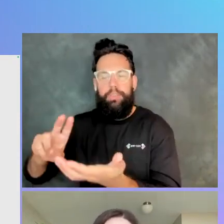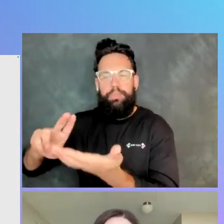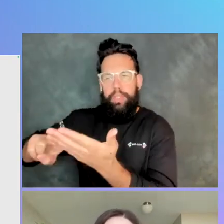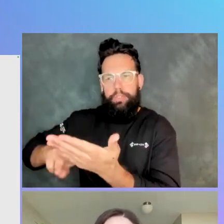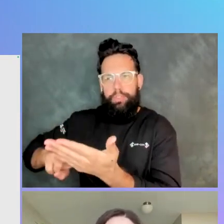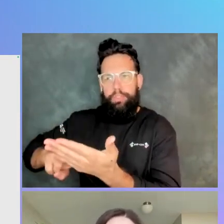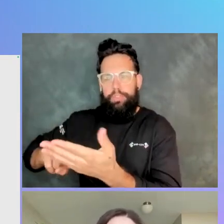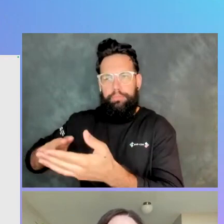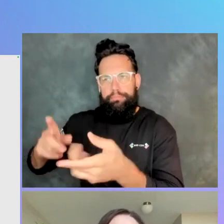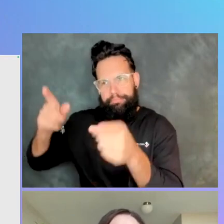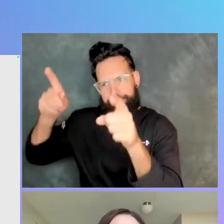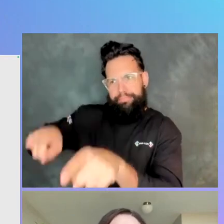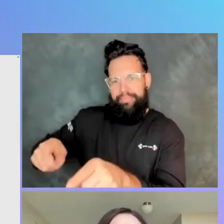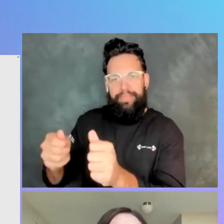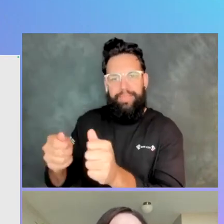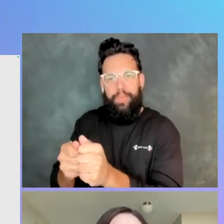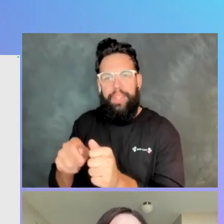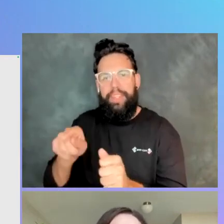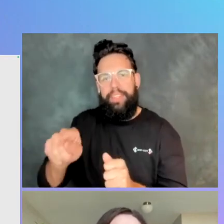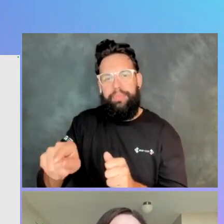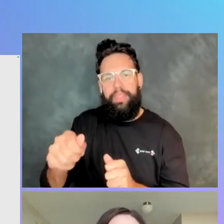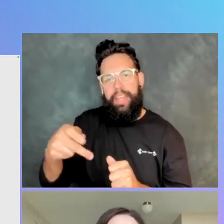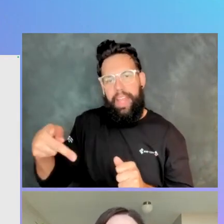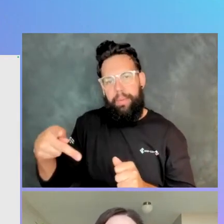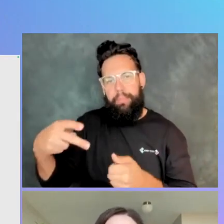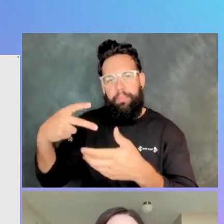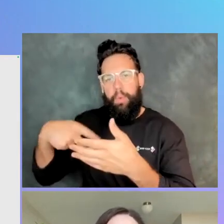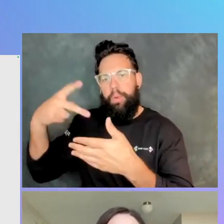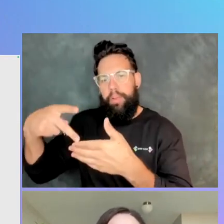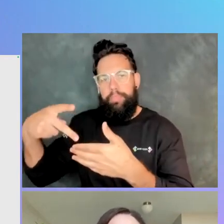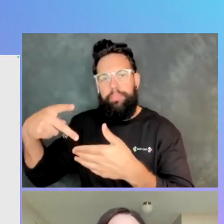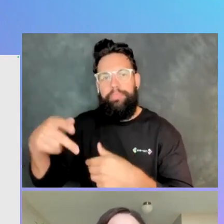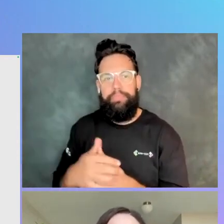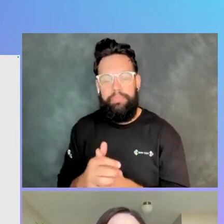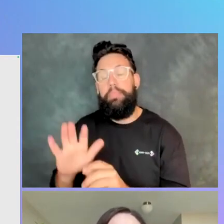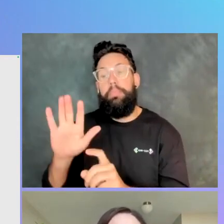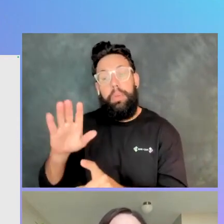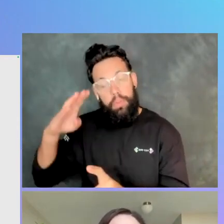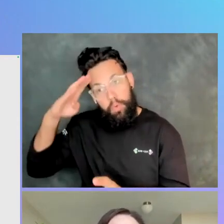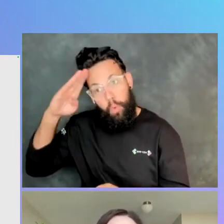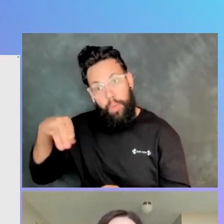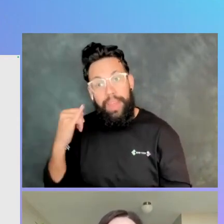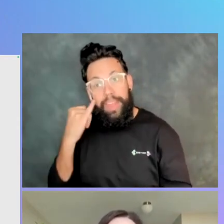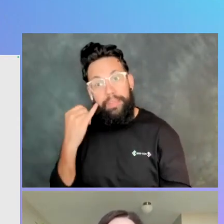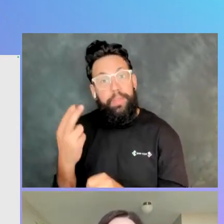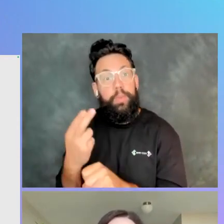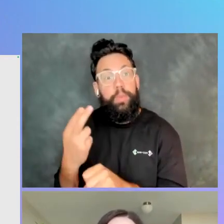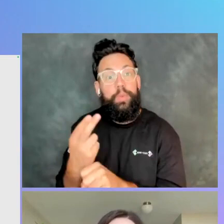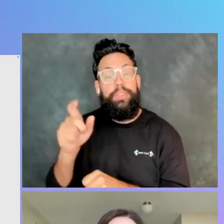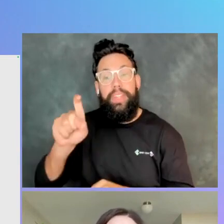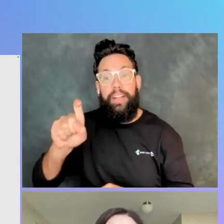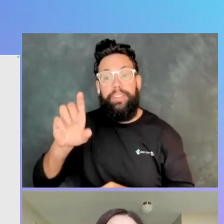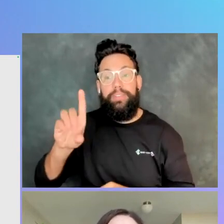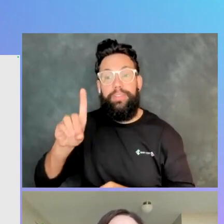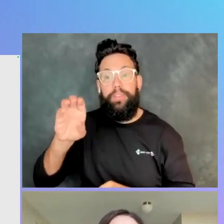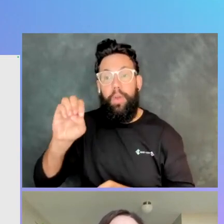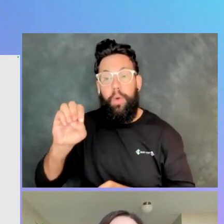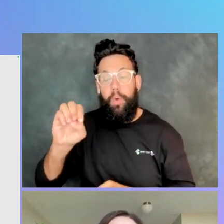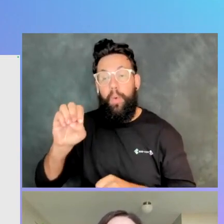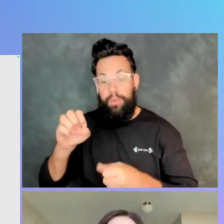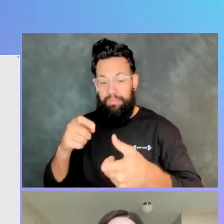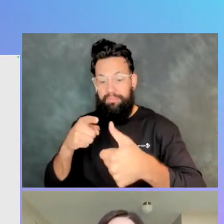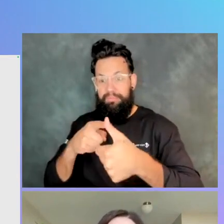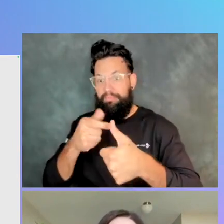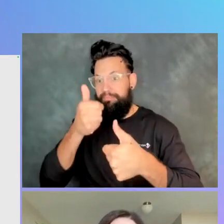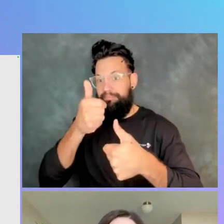you in Xcode actually gets rid of these last two requirements. So if you check that automatic signing box in Xcode,